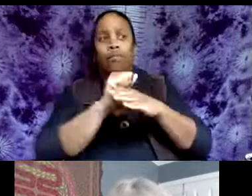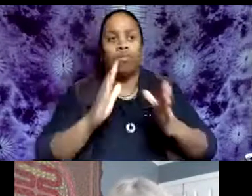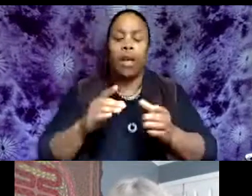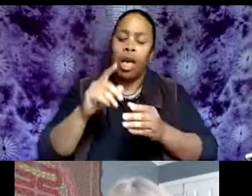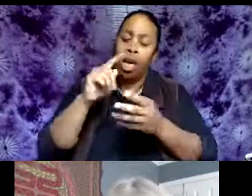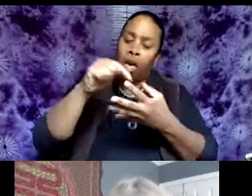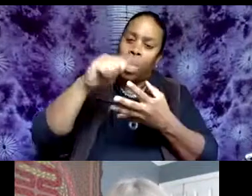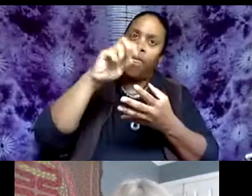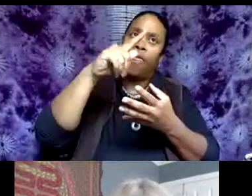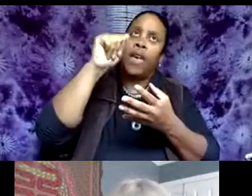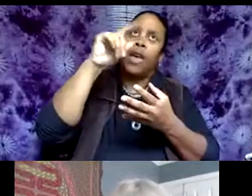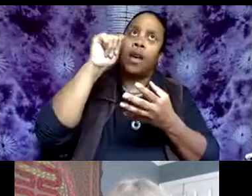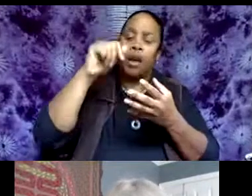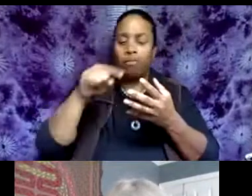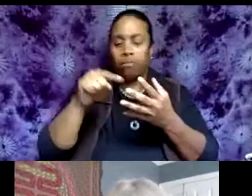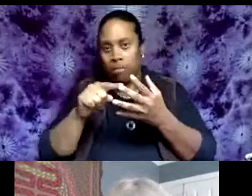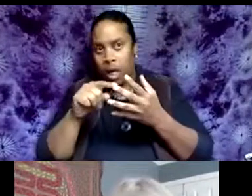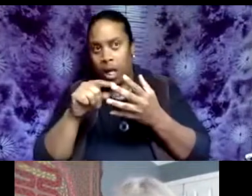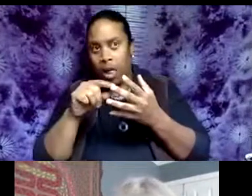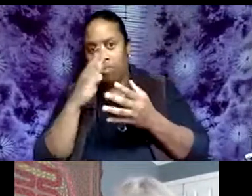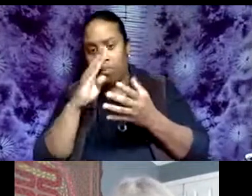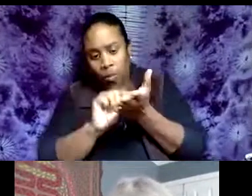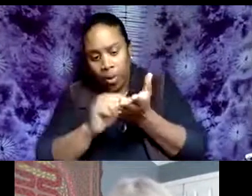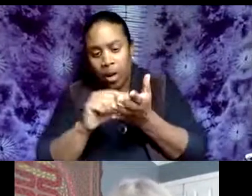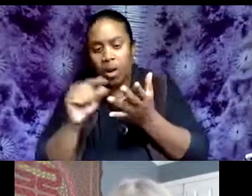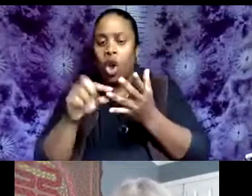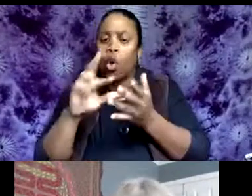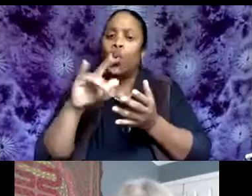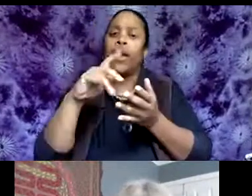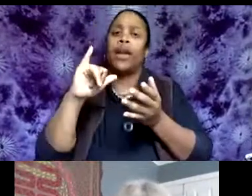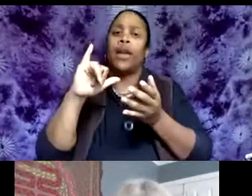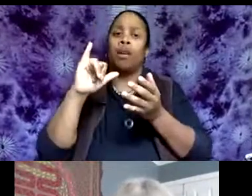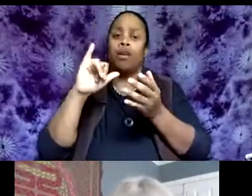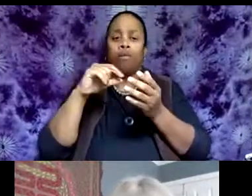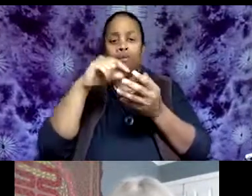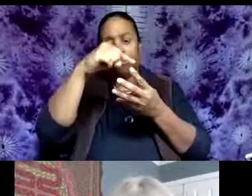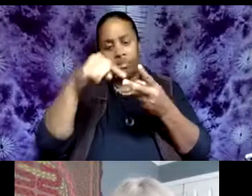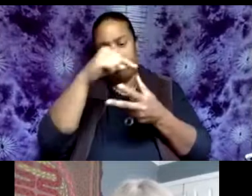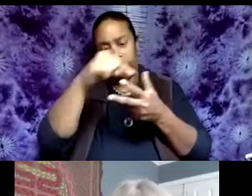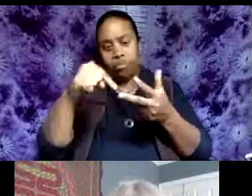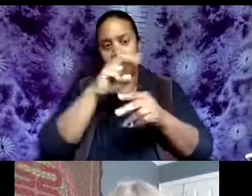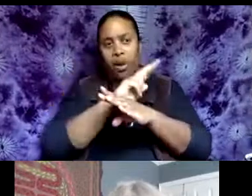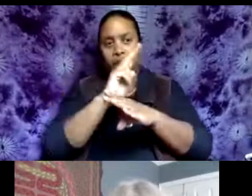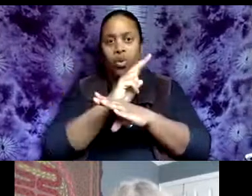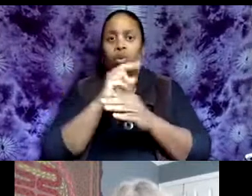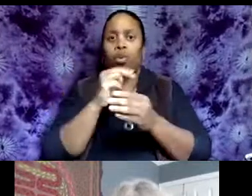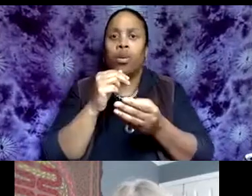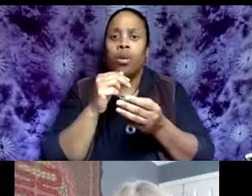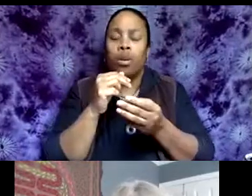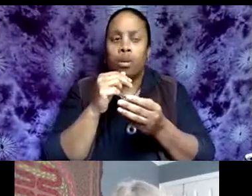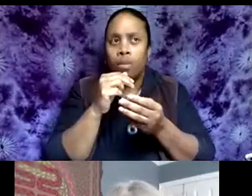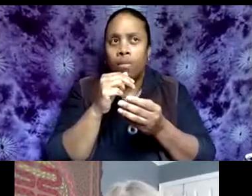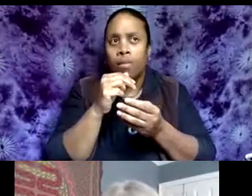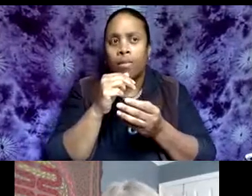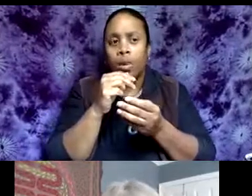a Seraphim blueprint healer, and a Reiki master. So I use all 3 of those modalities to tap into your